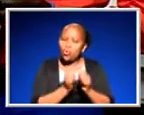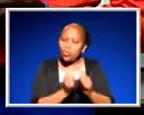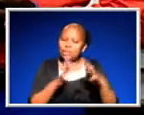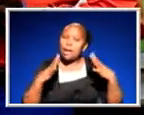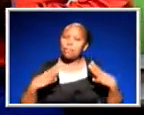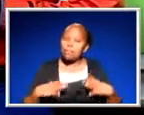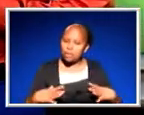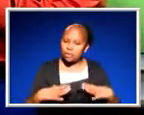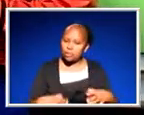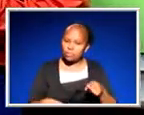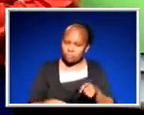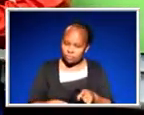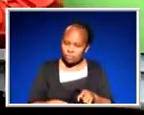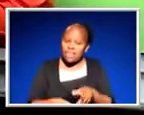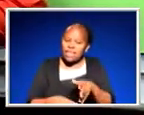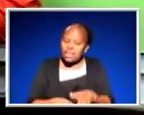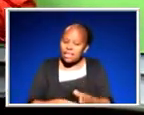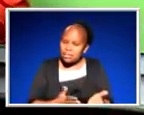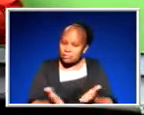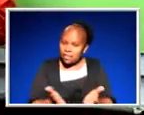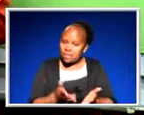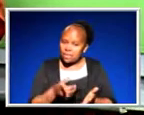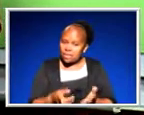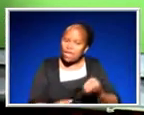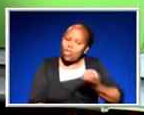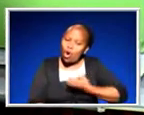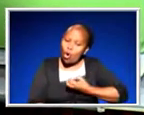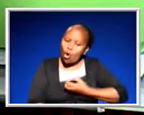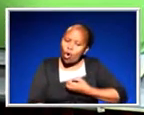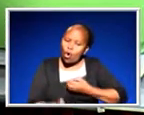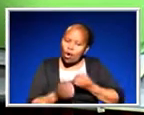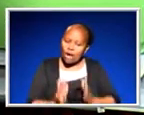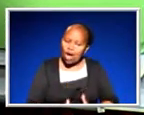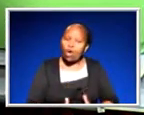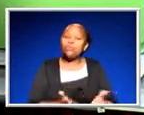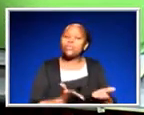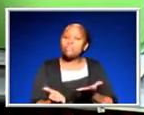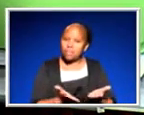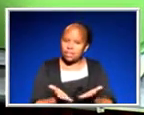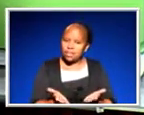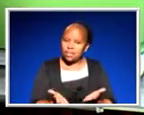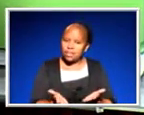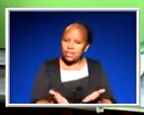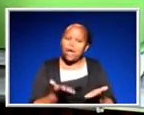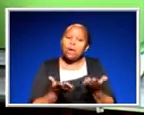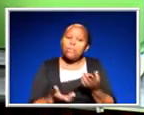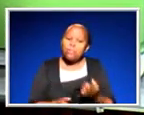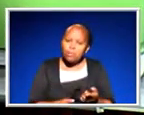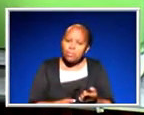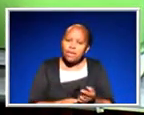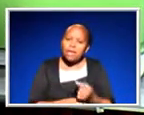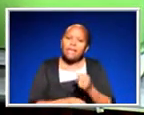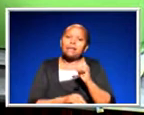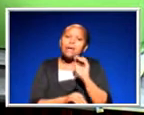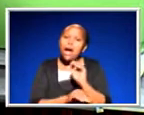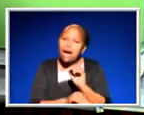person, in this case, the owner of the business, can be called